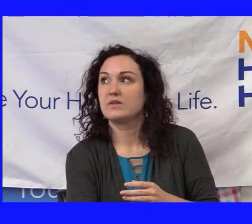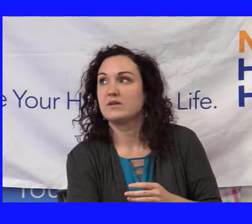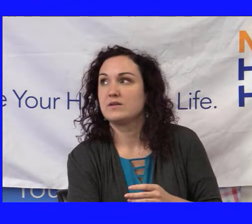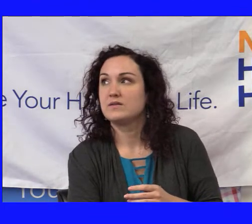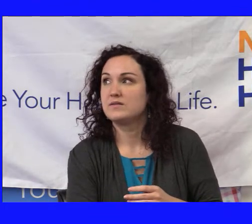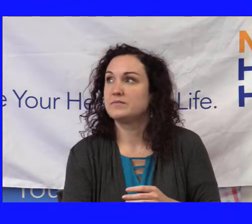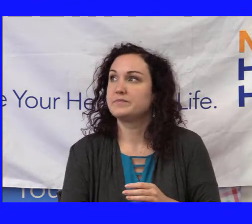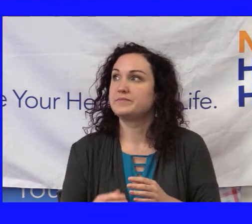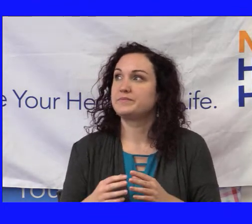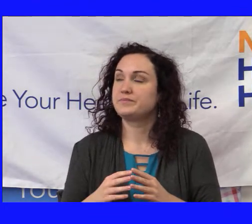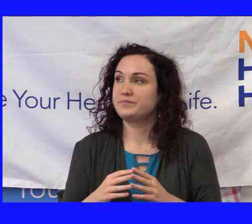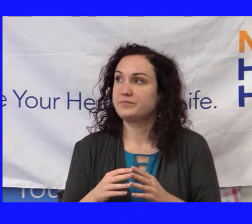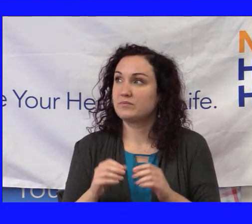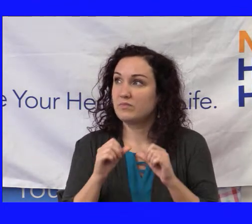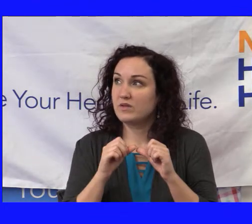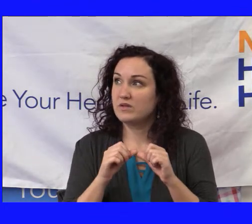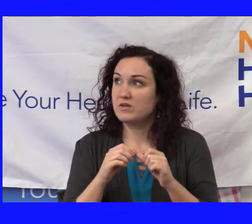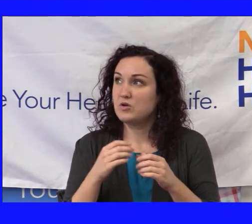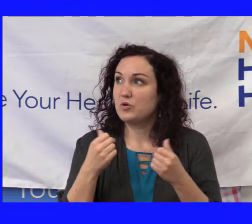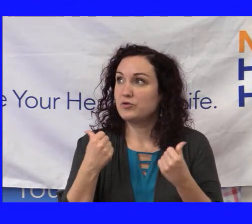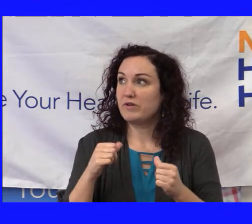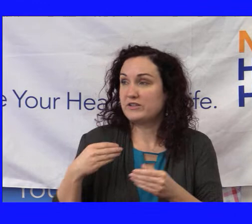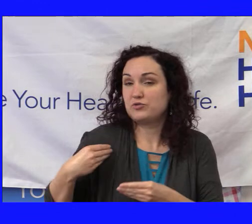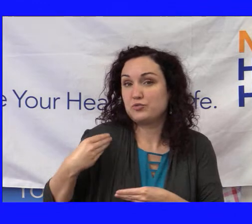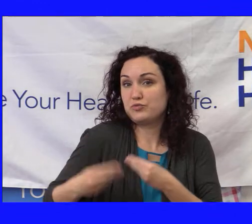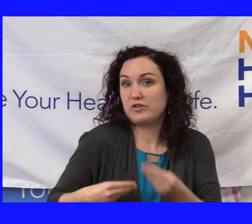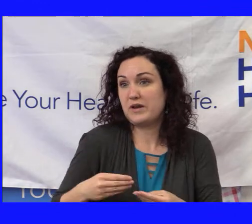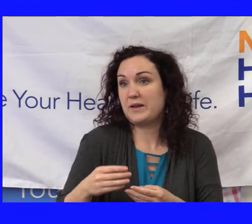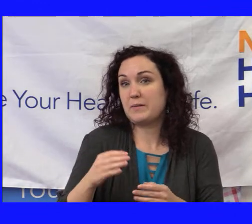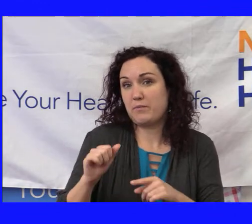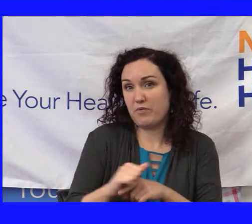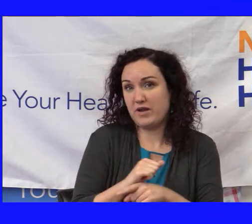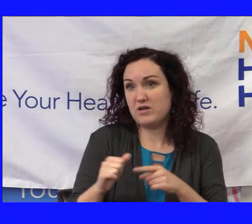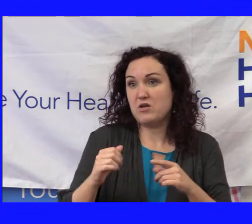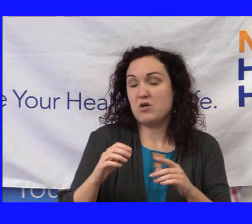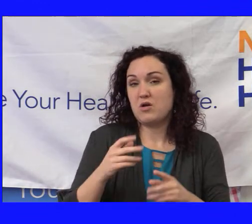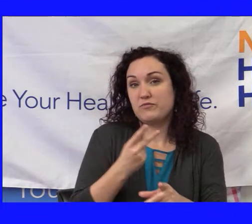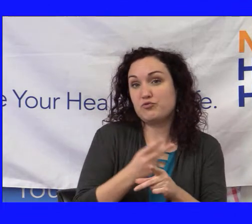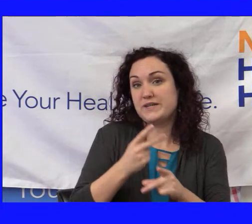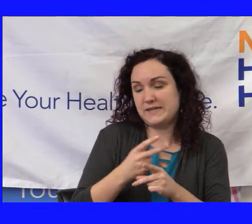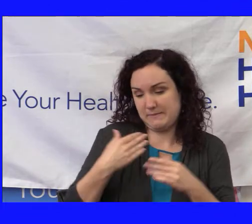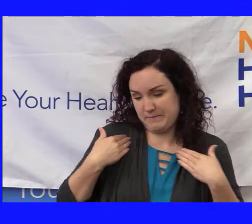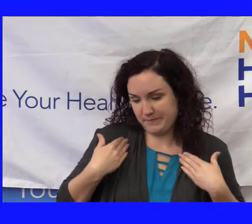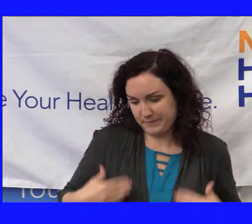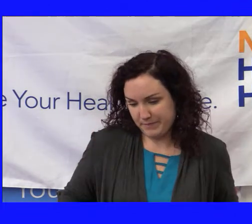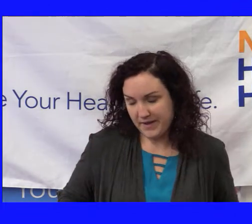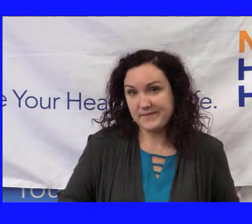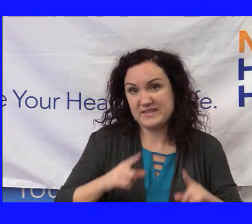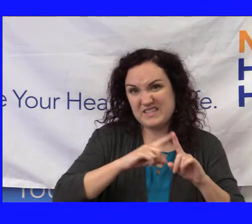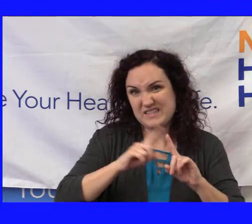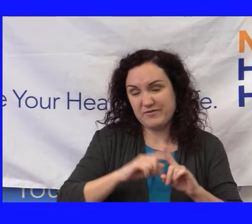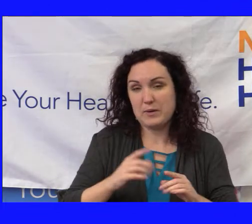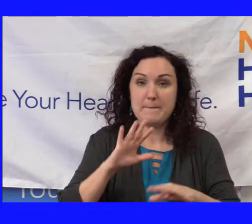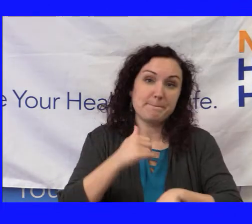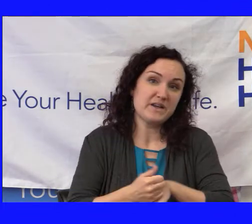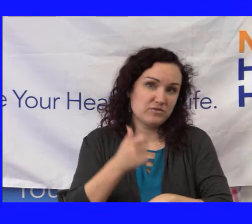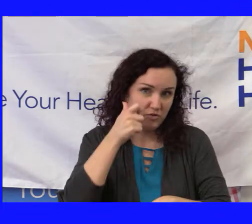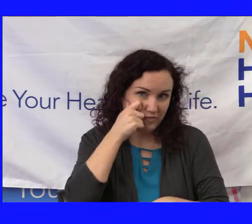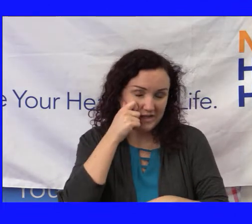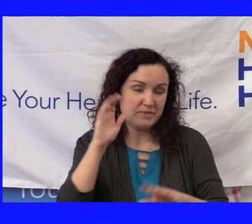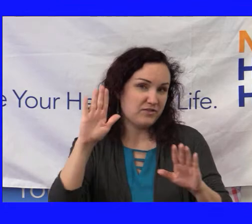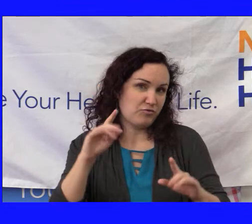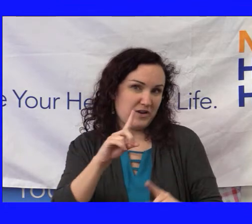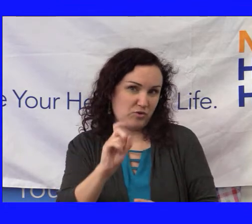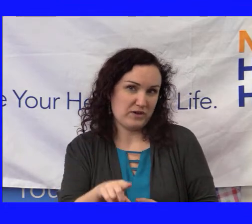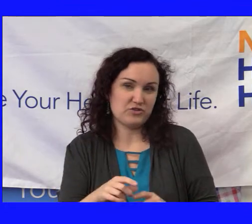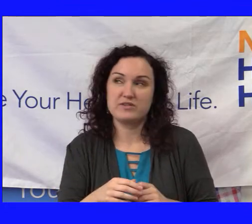allow unfortunate eugenic practice of treating biological bodies different on the basis of race. But it is a very good question and something we're continuing to look into.